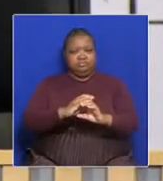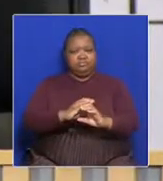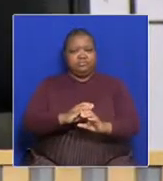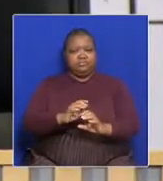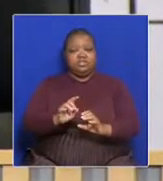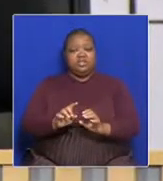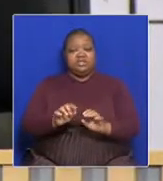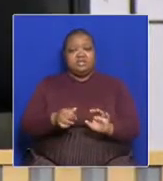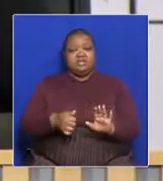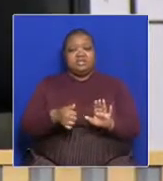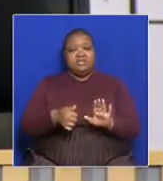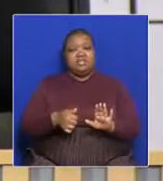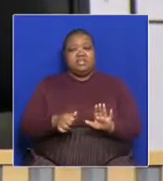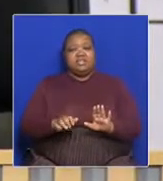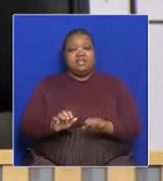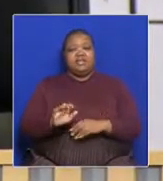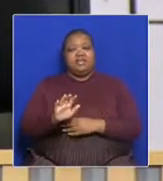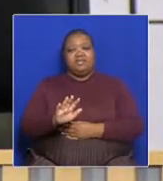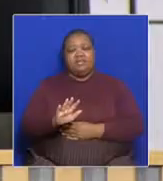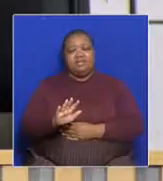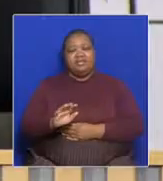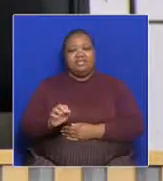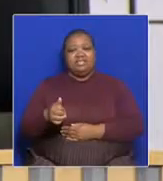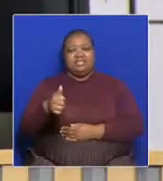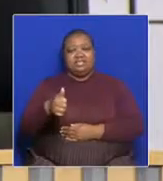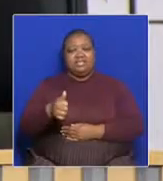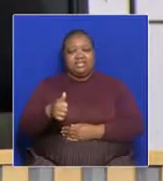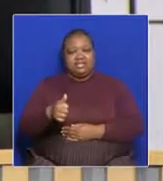page 656.